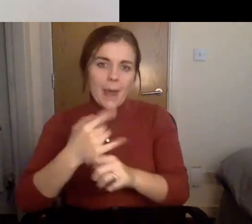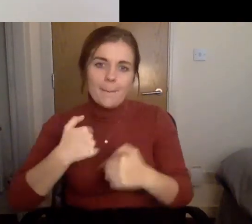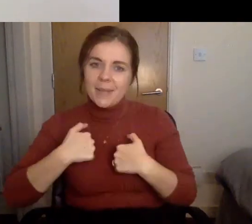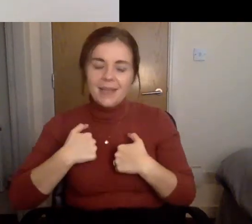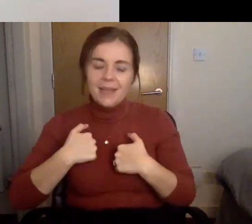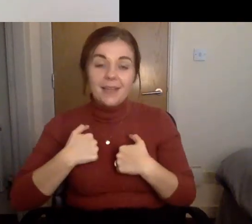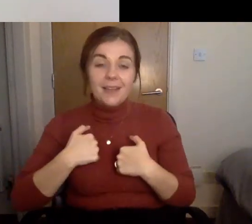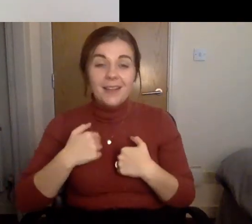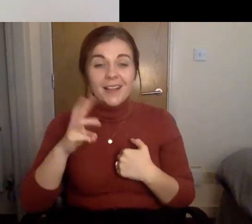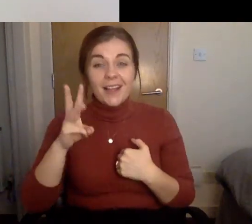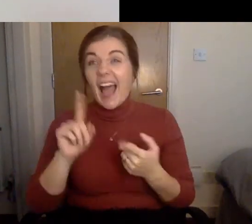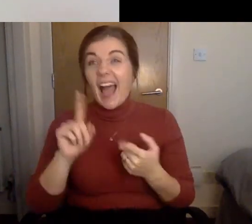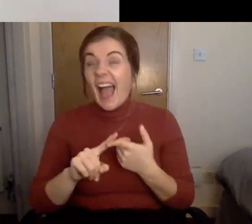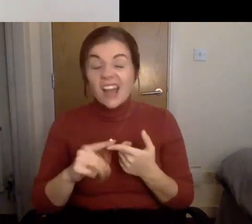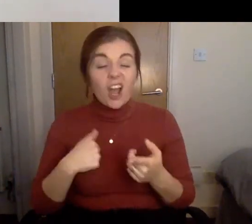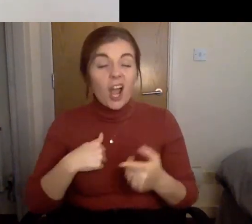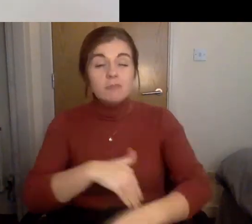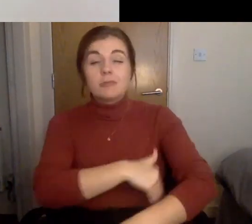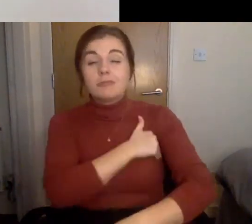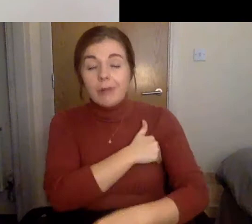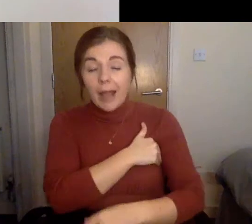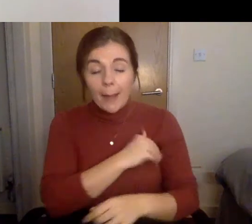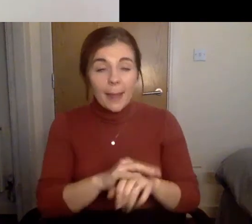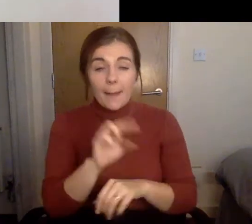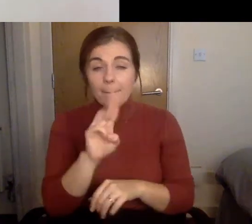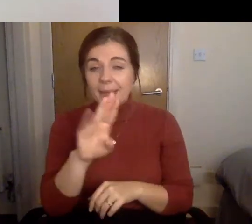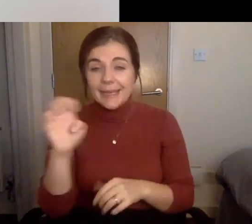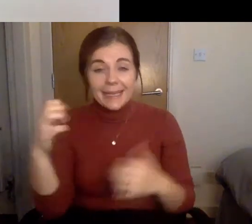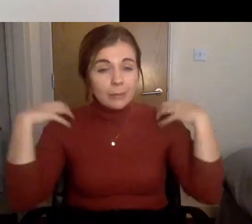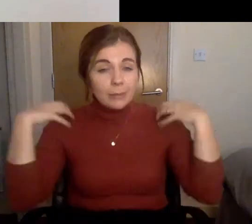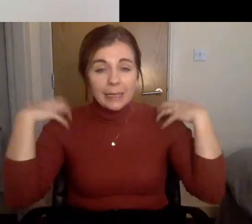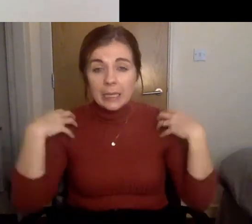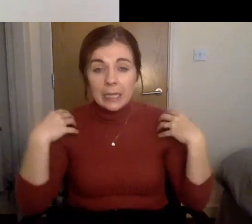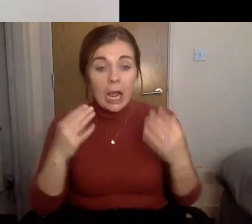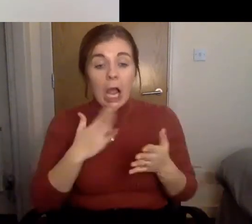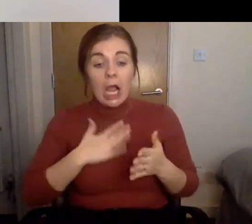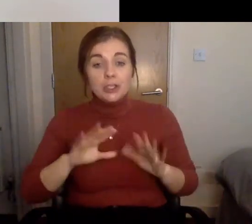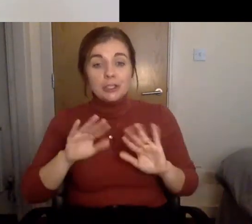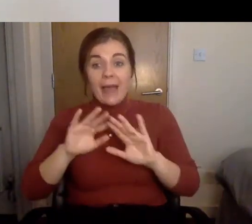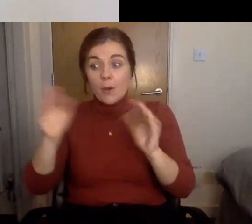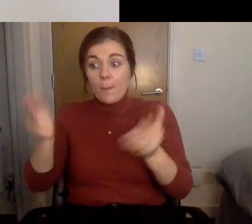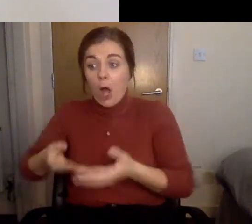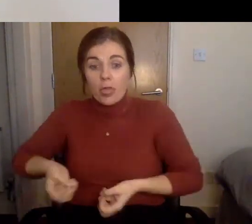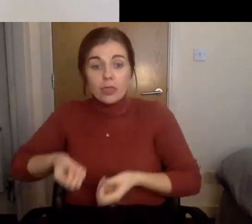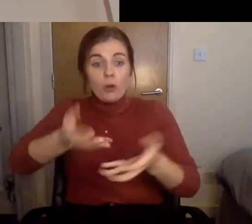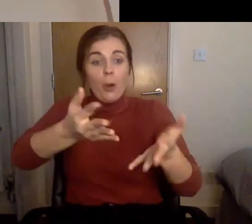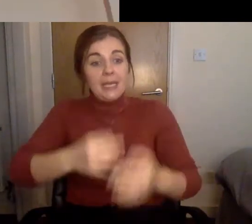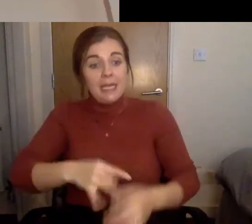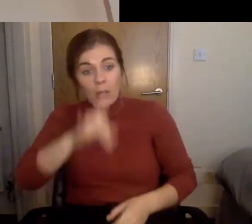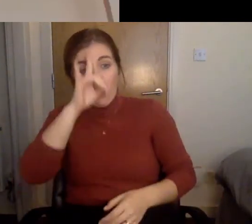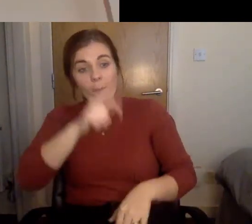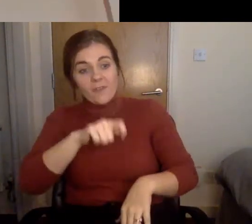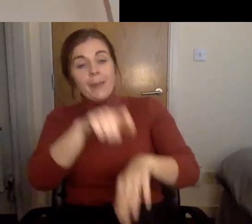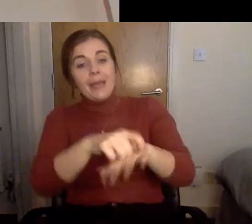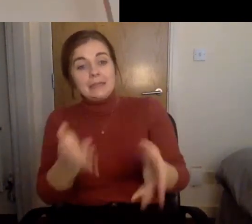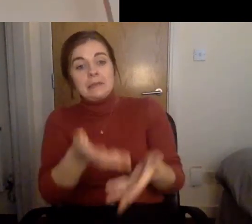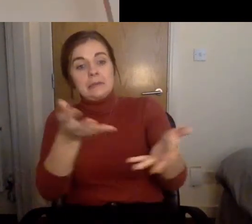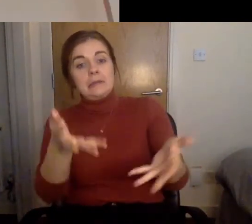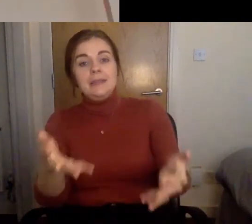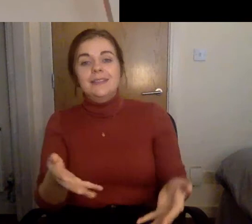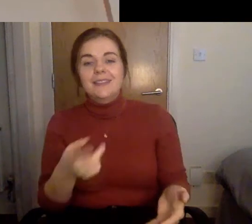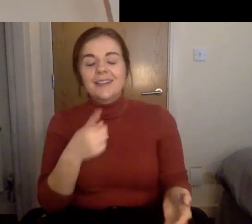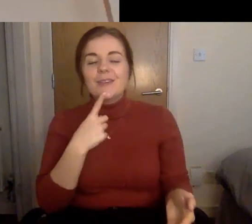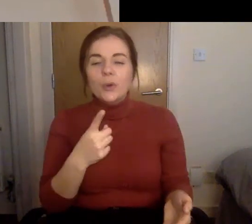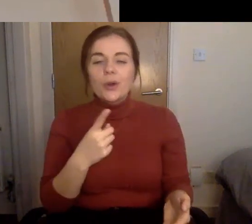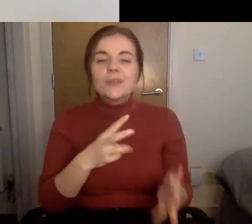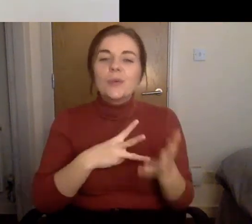declare, I'm brutal at PE as well. Brutal. I just throw a ball in and hope for the best. So, but when it comes to